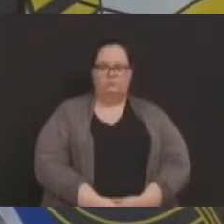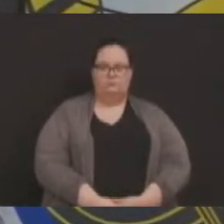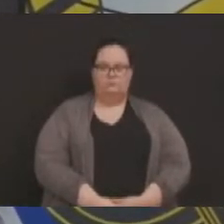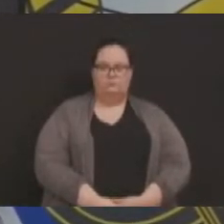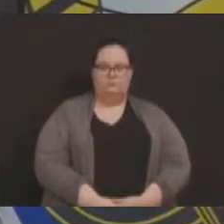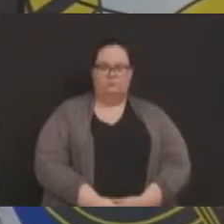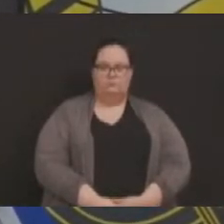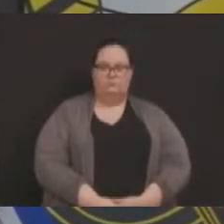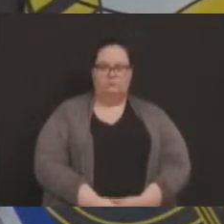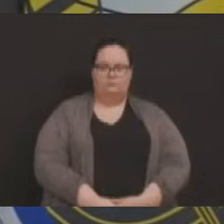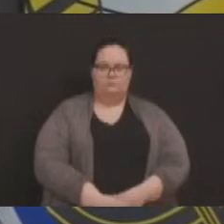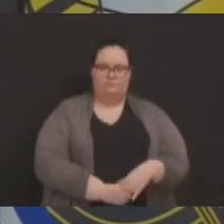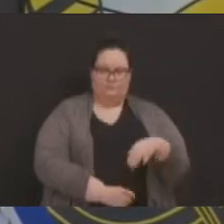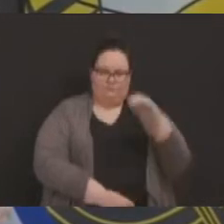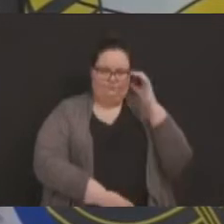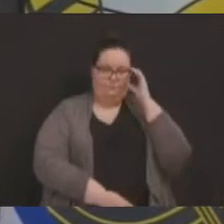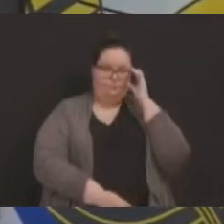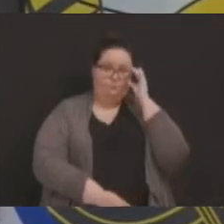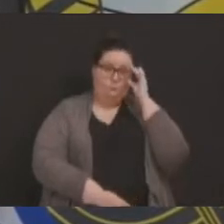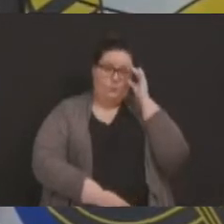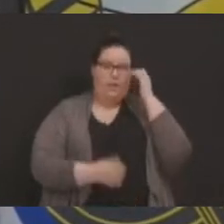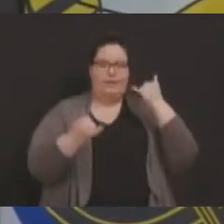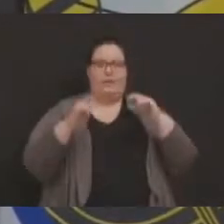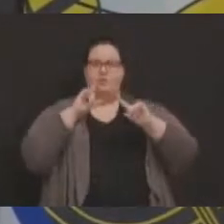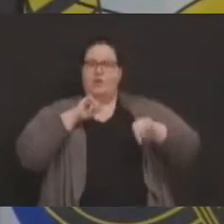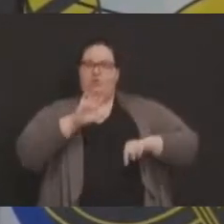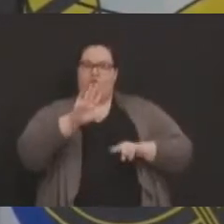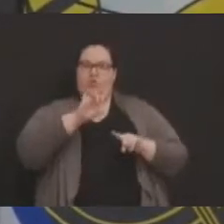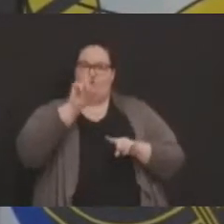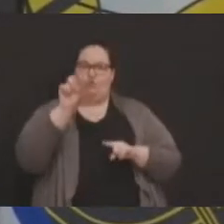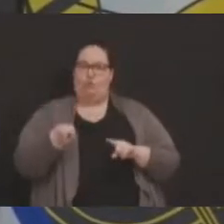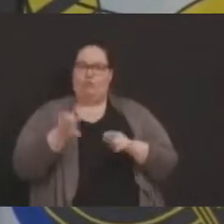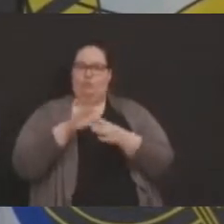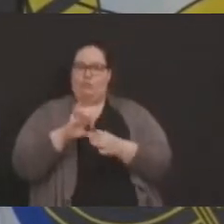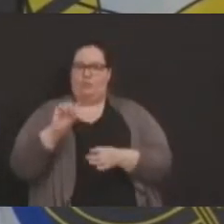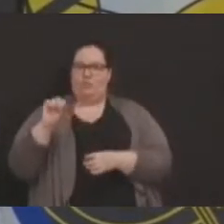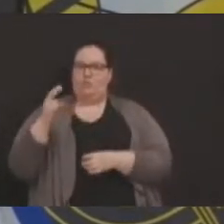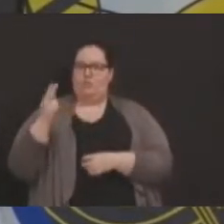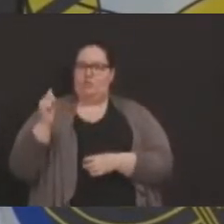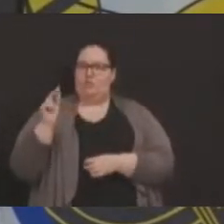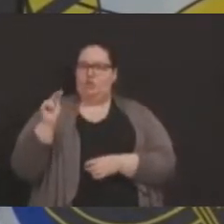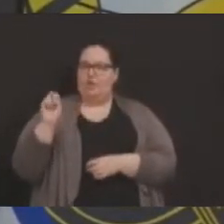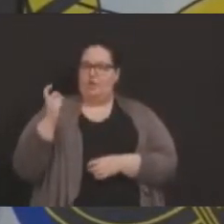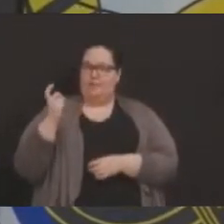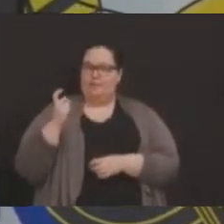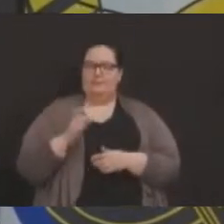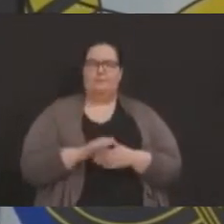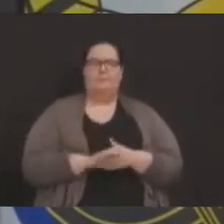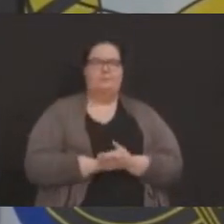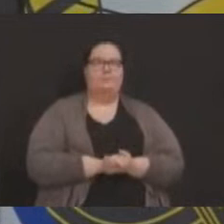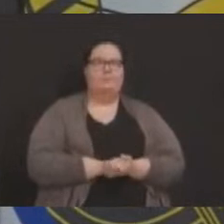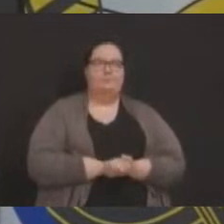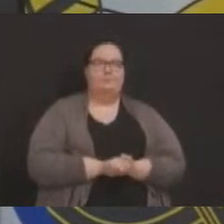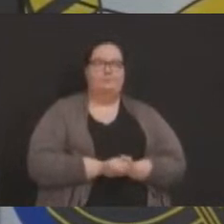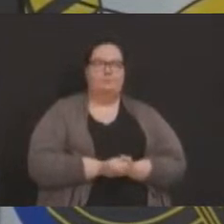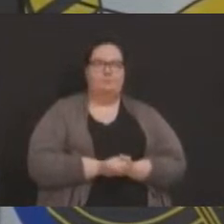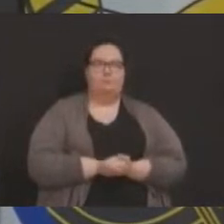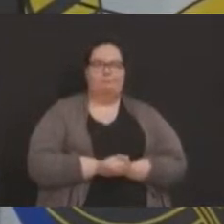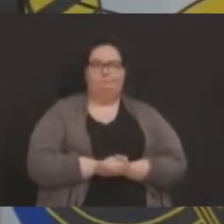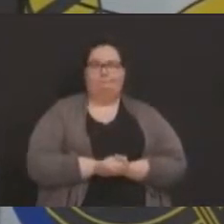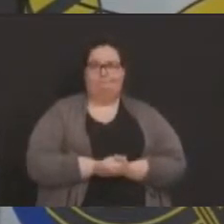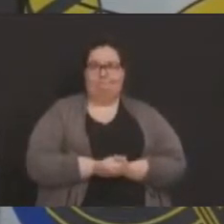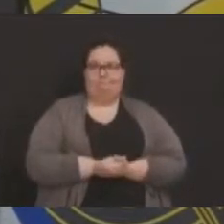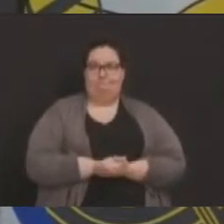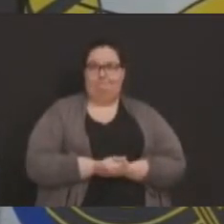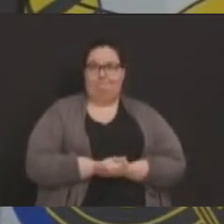all I can really say is what I have already said during my remarks earlier, and that is that the decision around